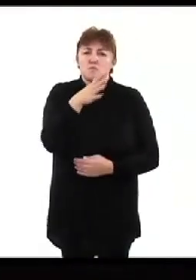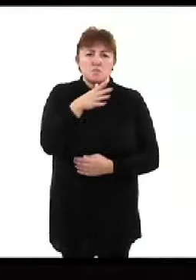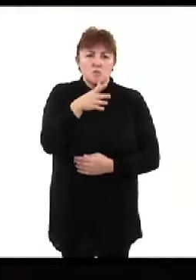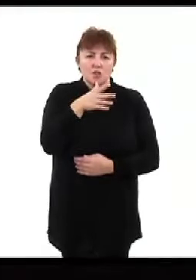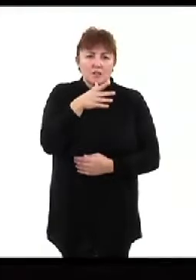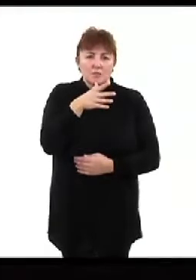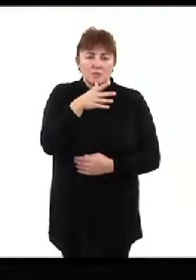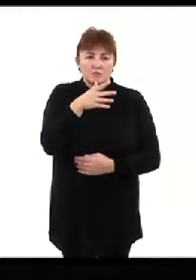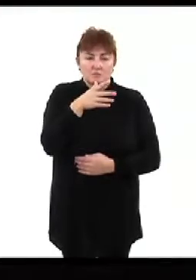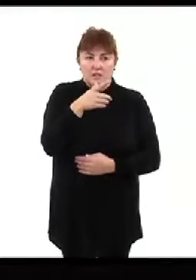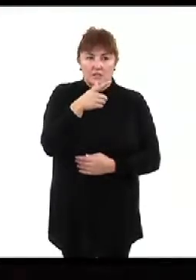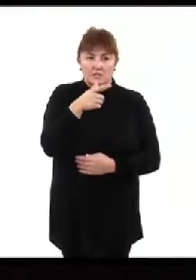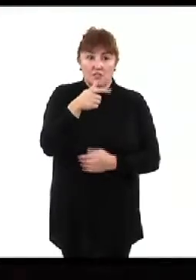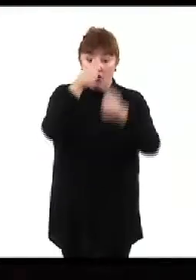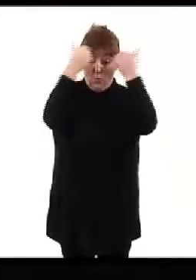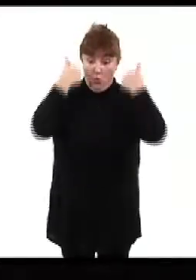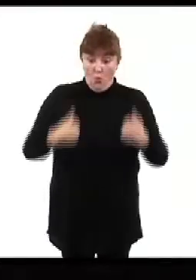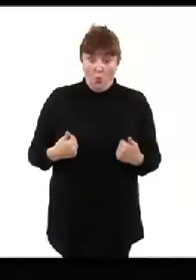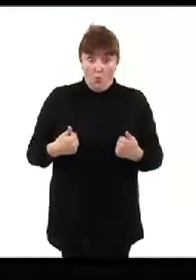of the motor and sensory systems.